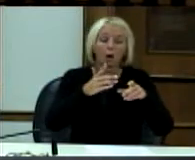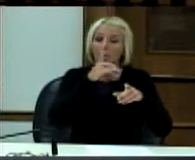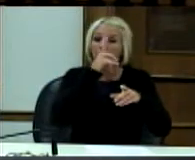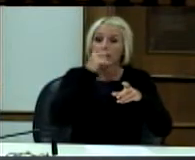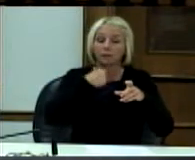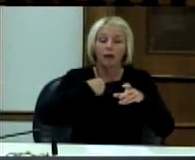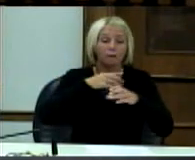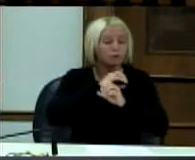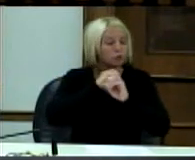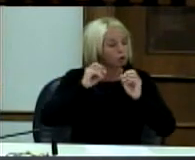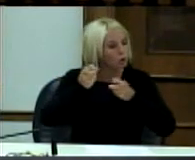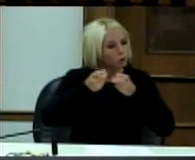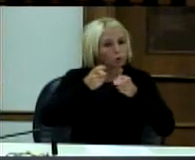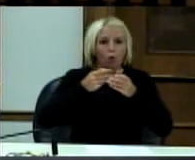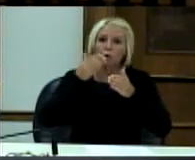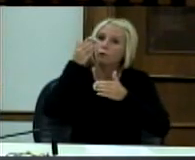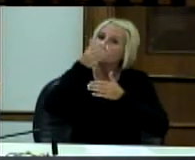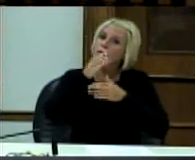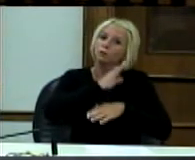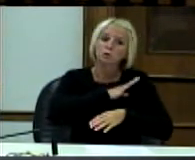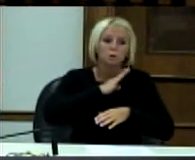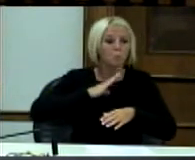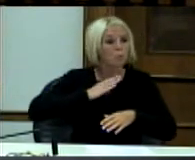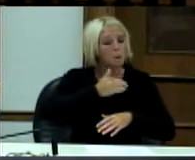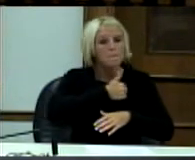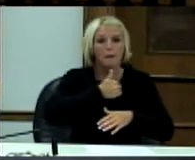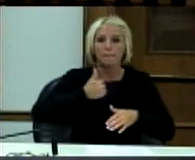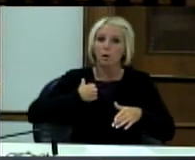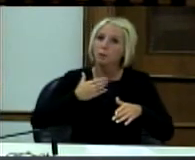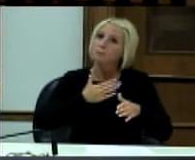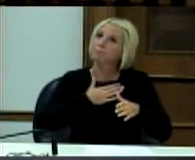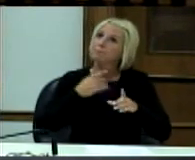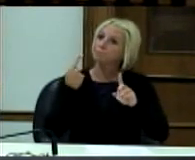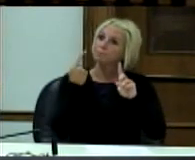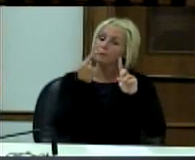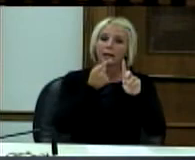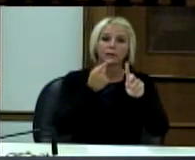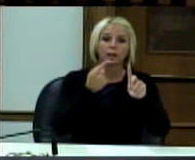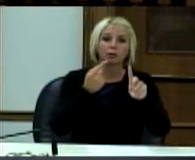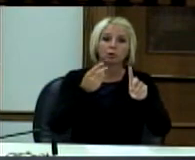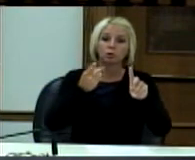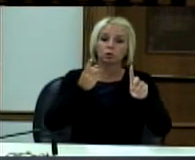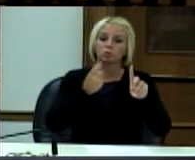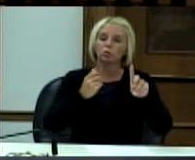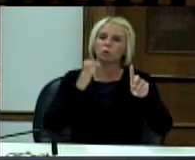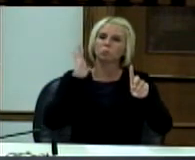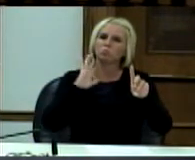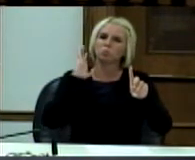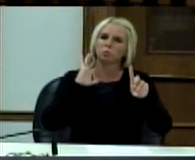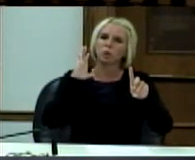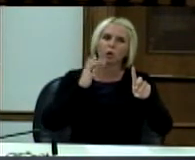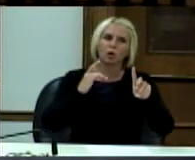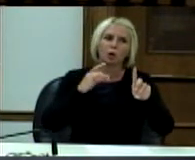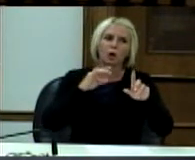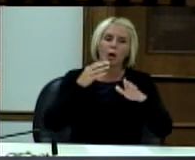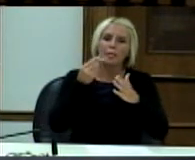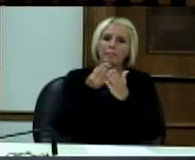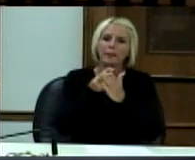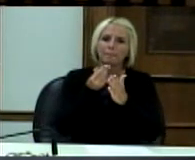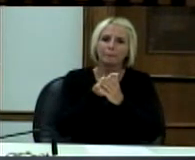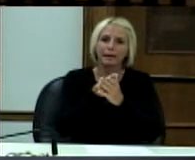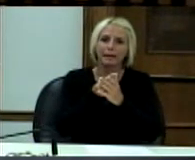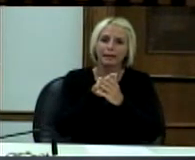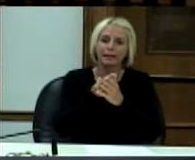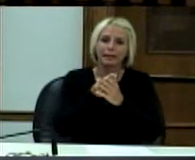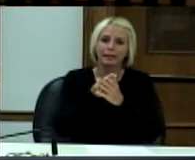over what a future board might do, but it would be my intention that, as was questioned earlier, that the